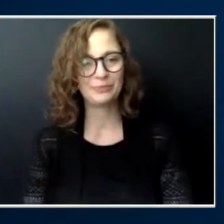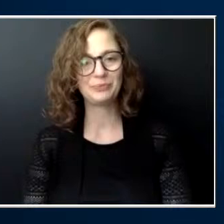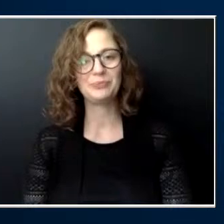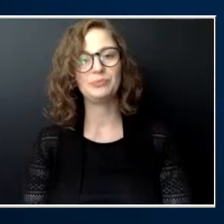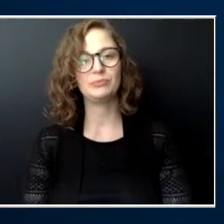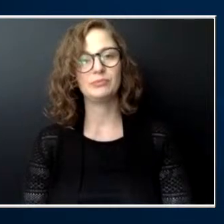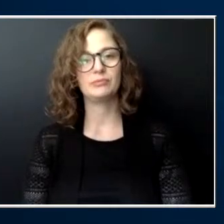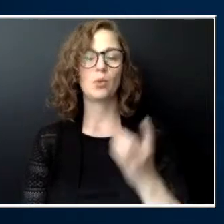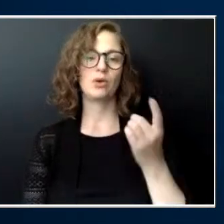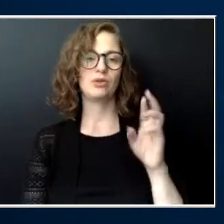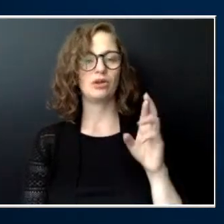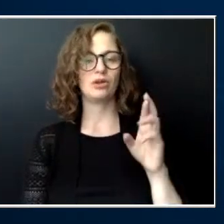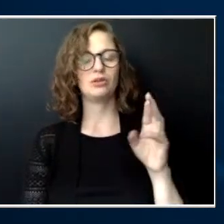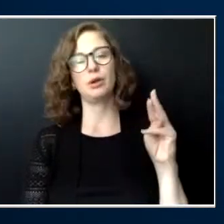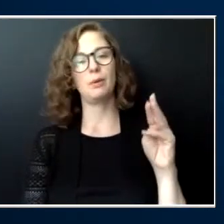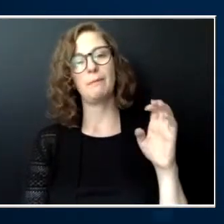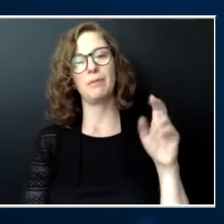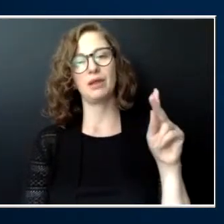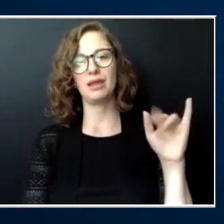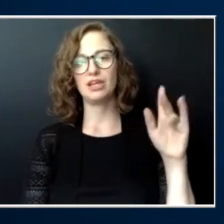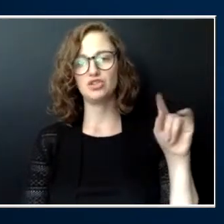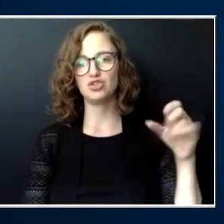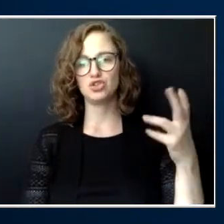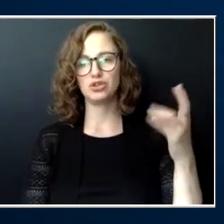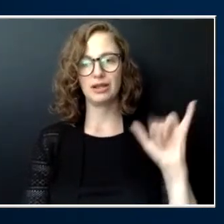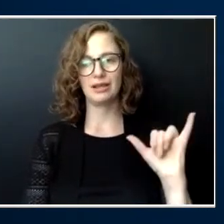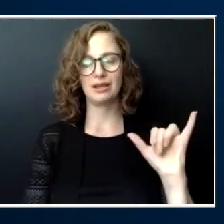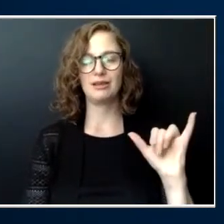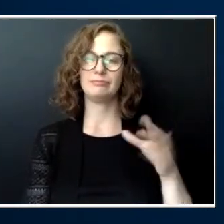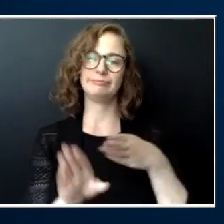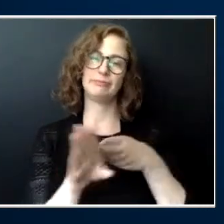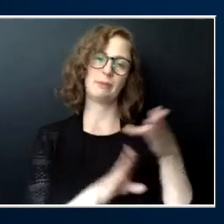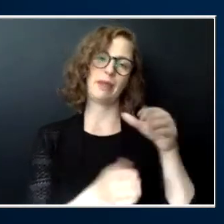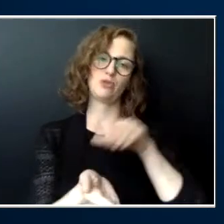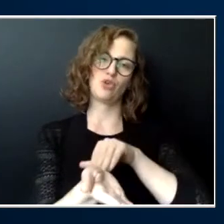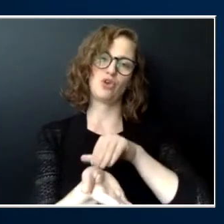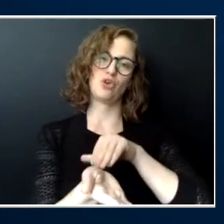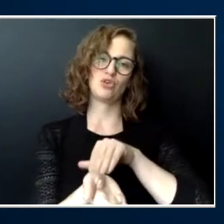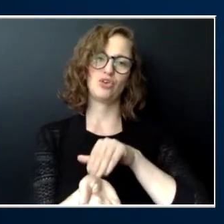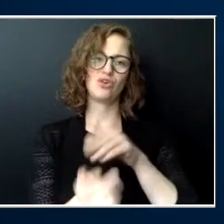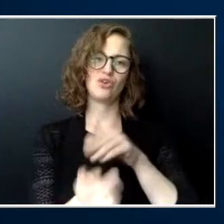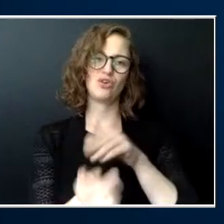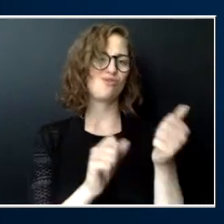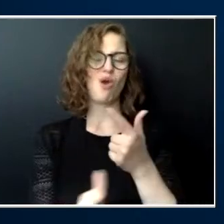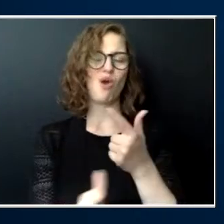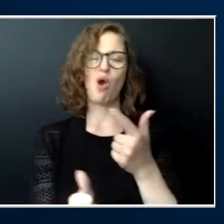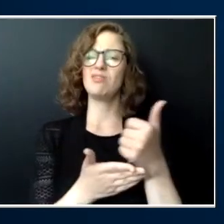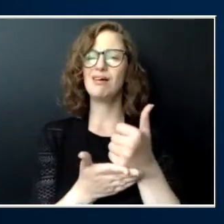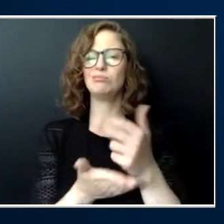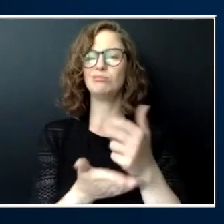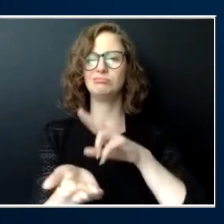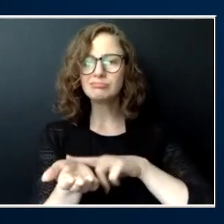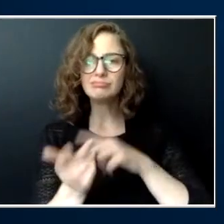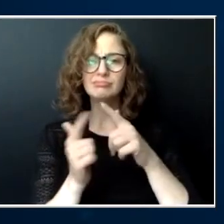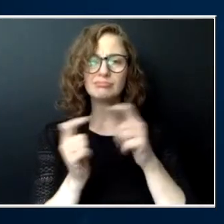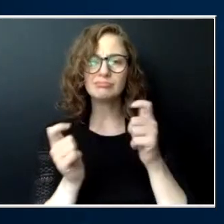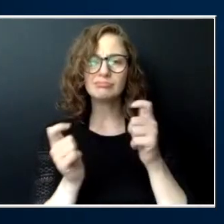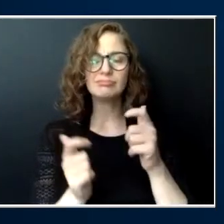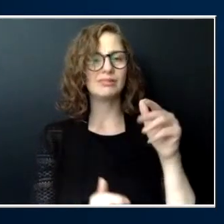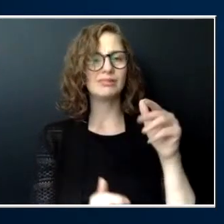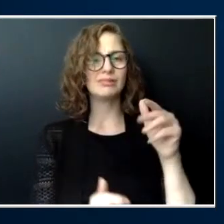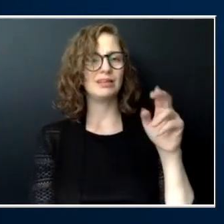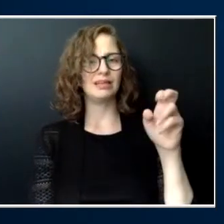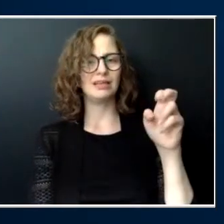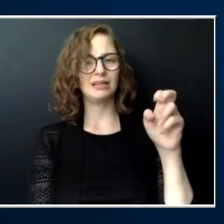there, as the main doctor, and all the help. And then we came to BMT. Obviously, scary